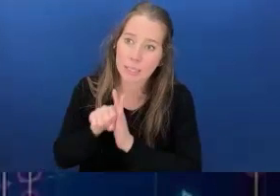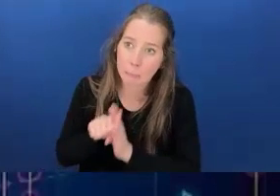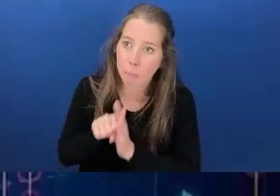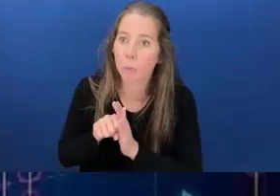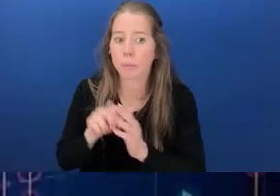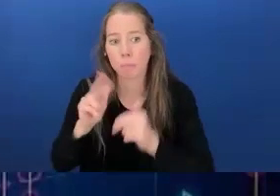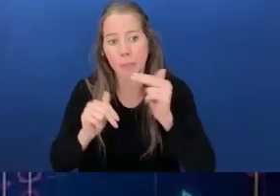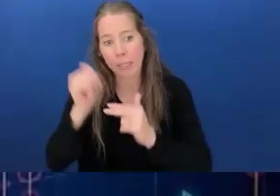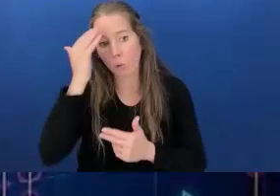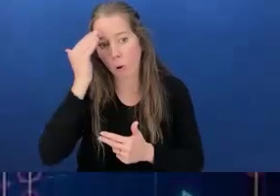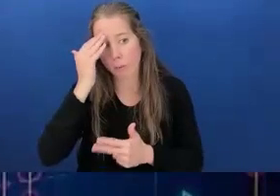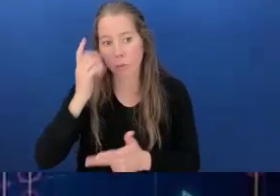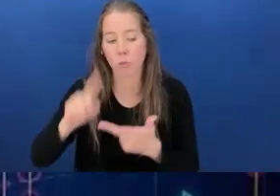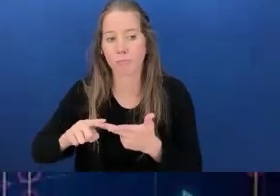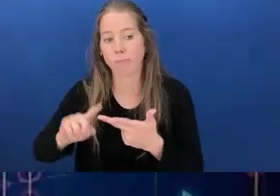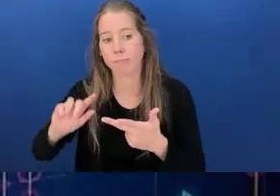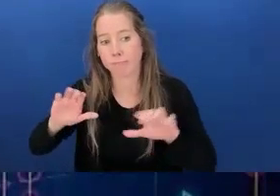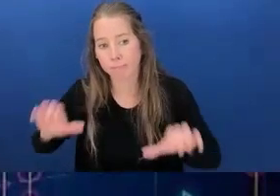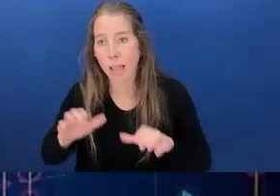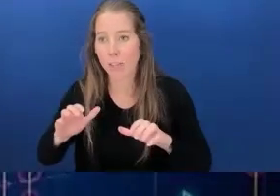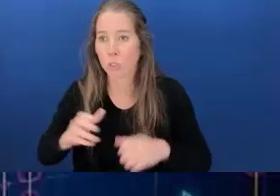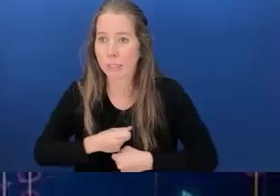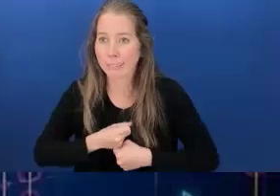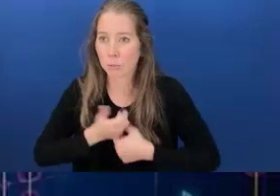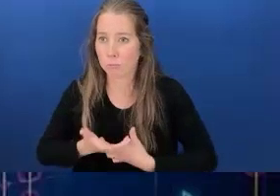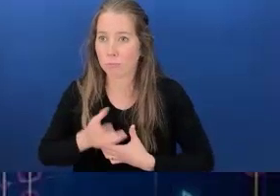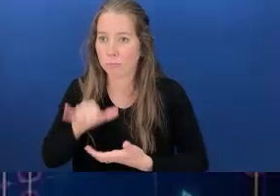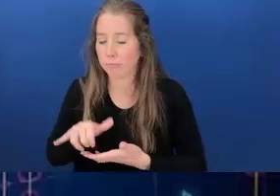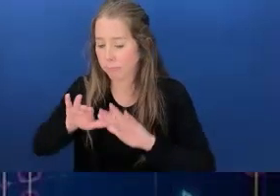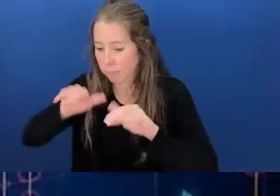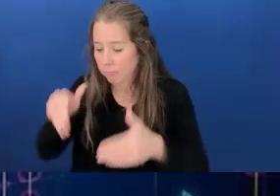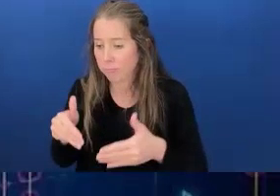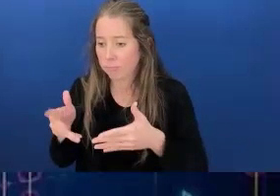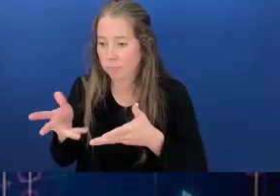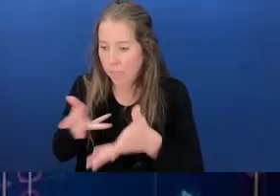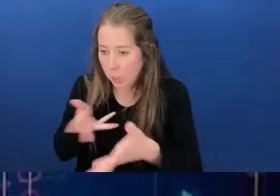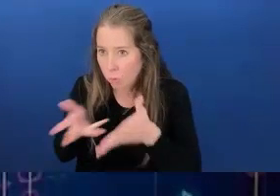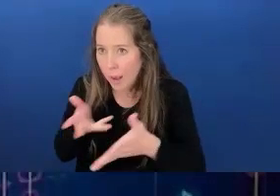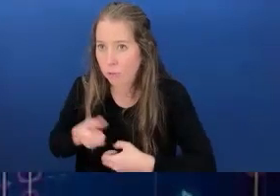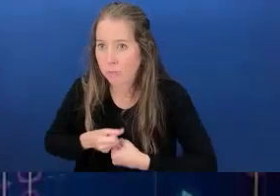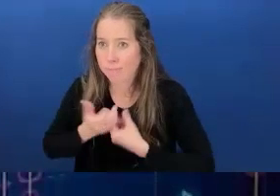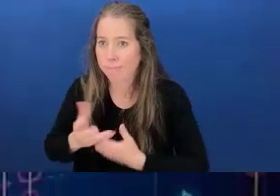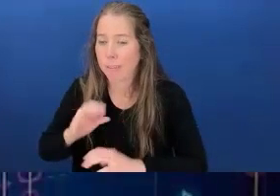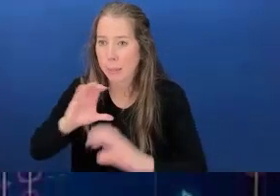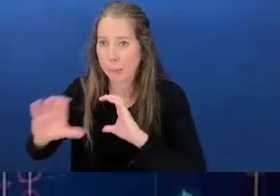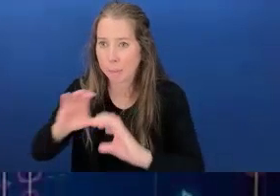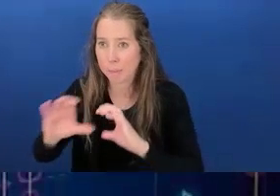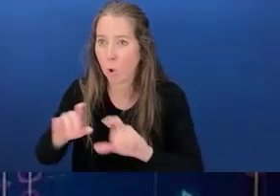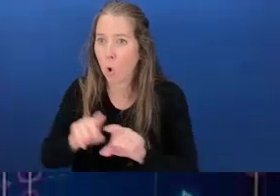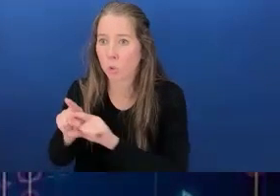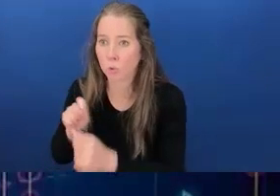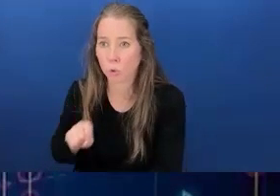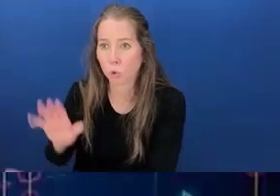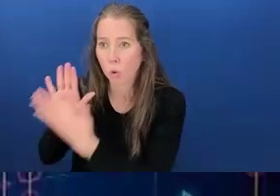knowledge. And action and expression focuses on interaction, expression and communication, and